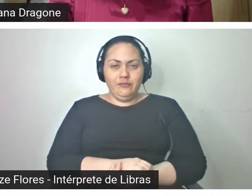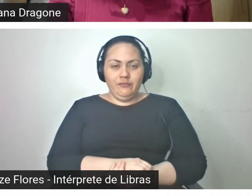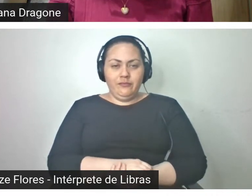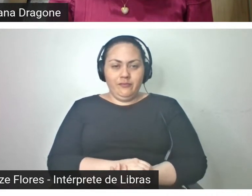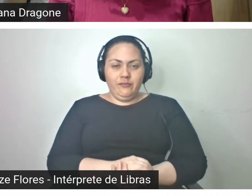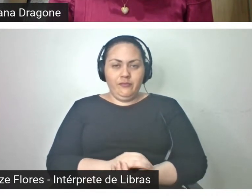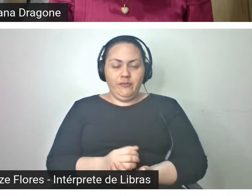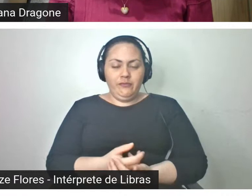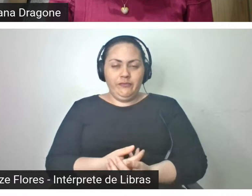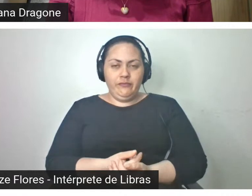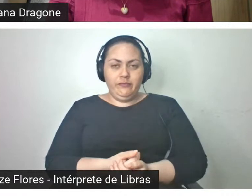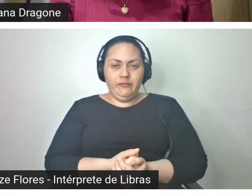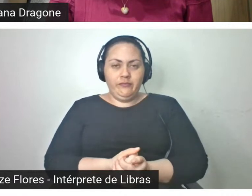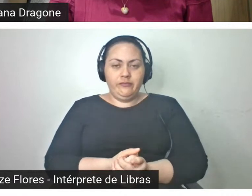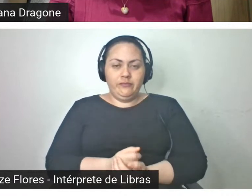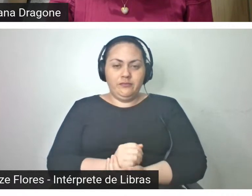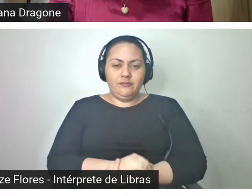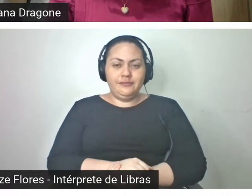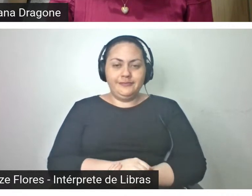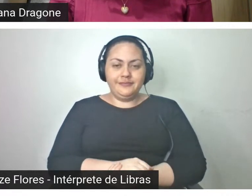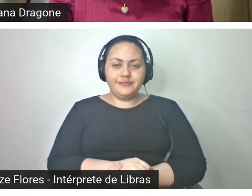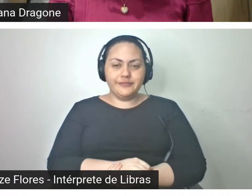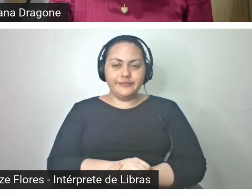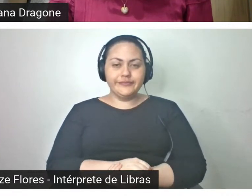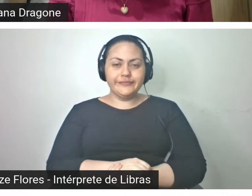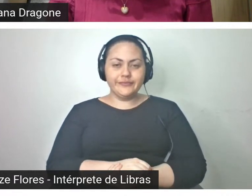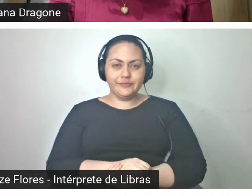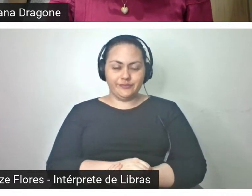used by the federal government